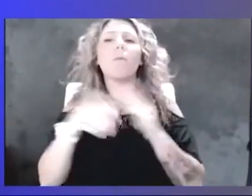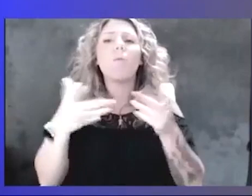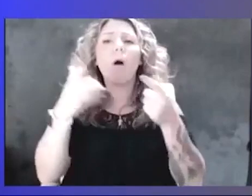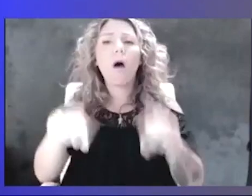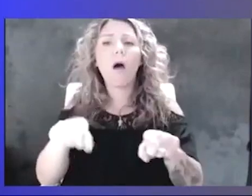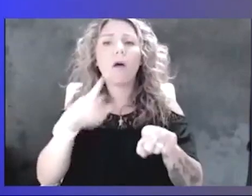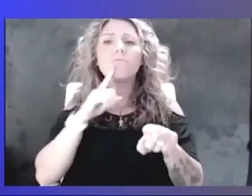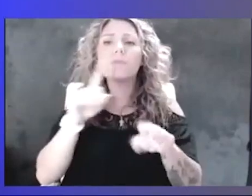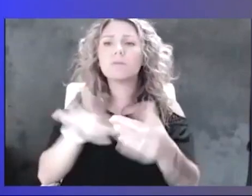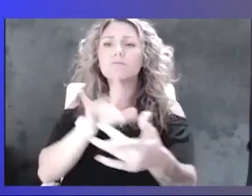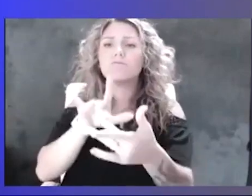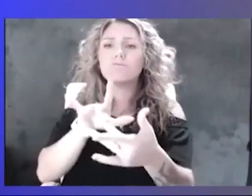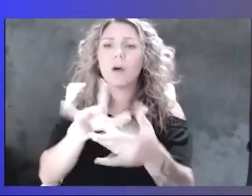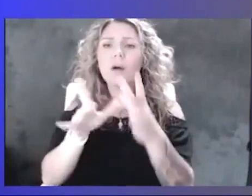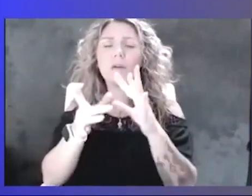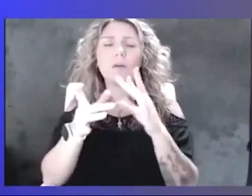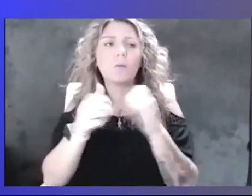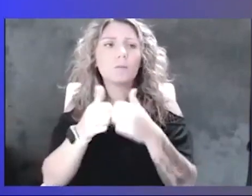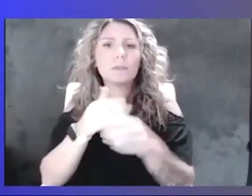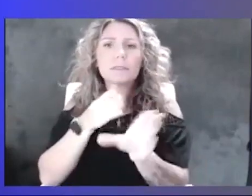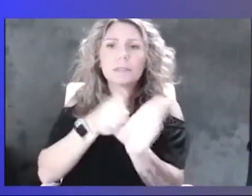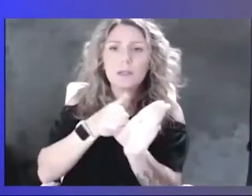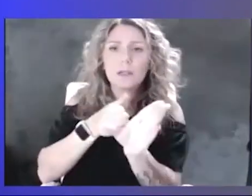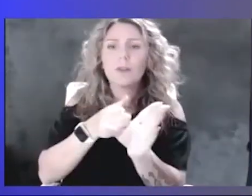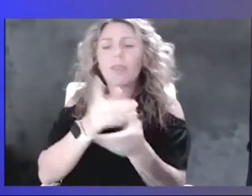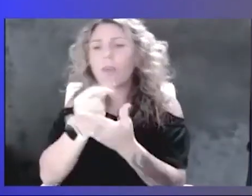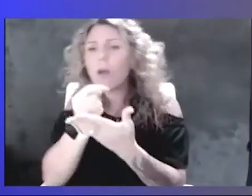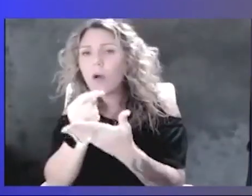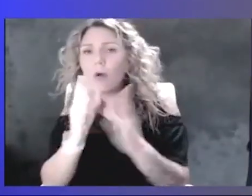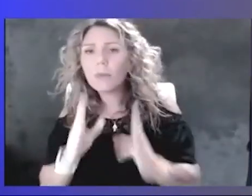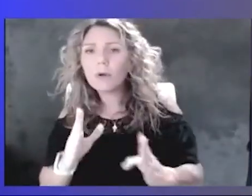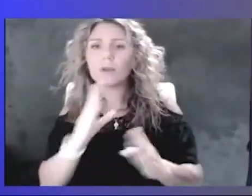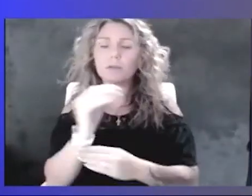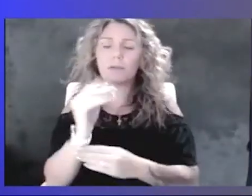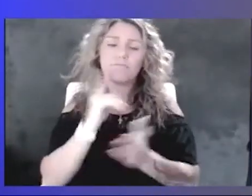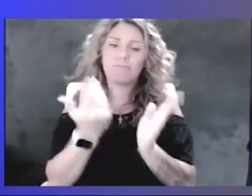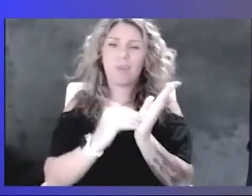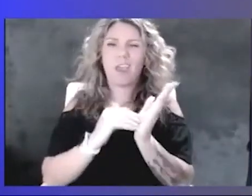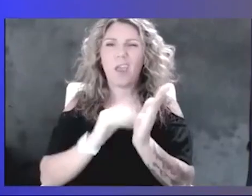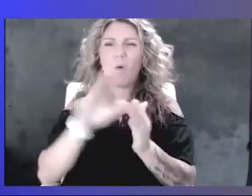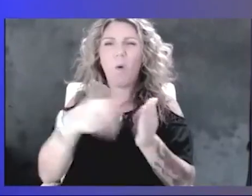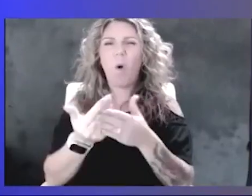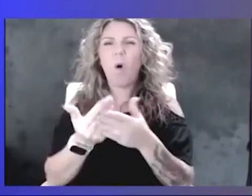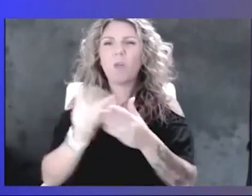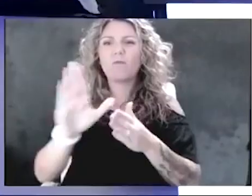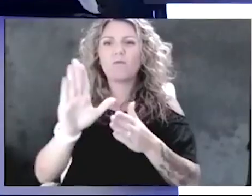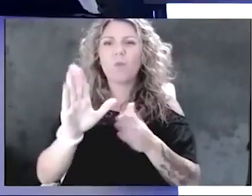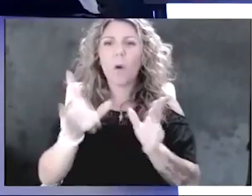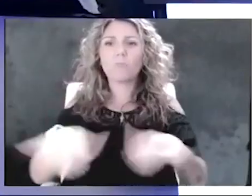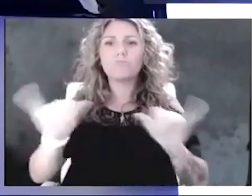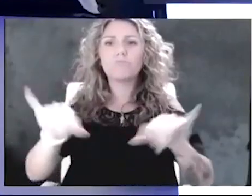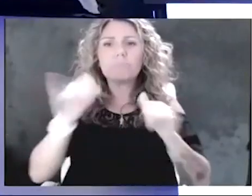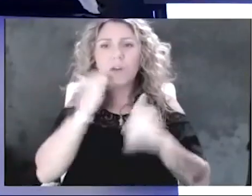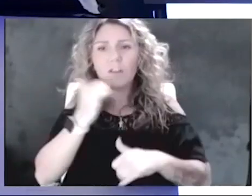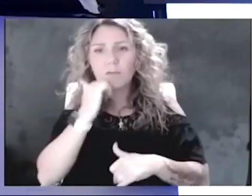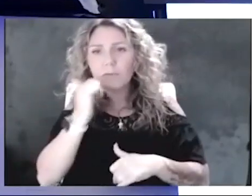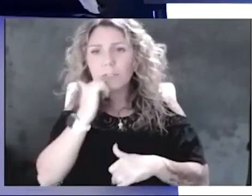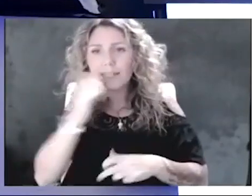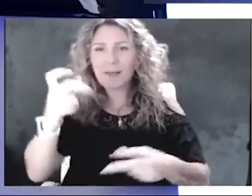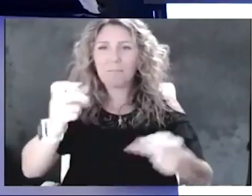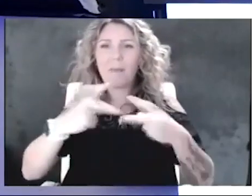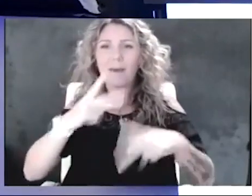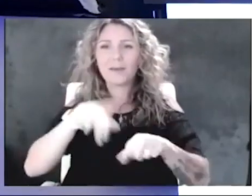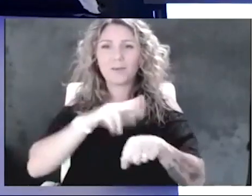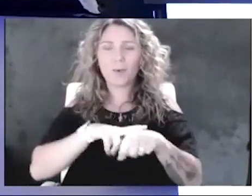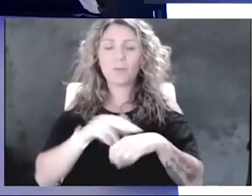or therapist, someone that they're able to work with, and again, getting routines back in place for patients. So a